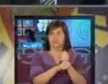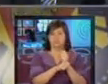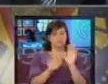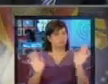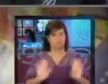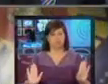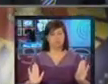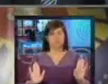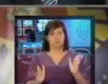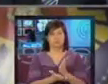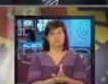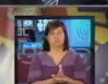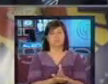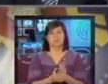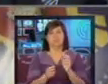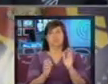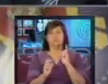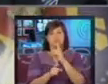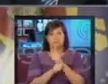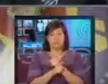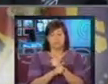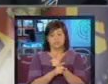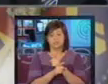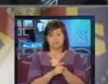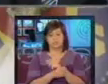no more. And in fact,